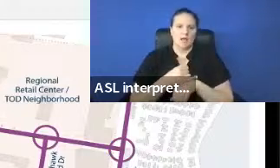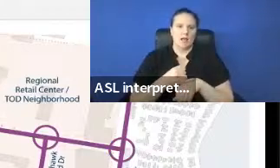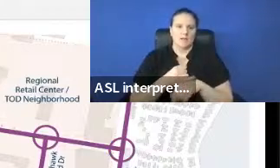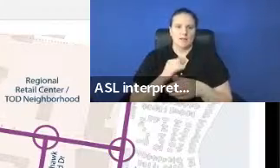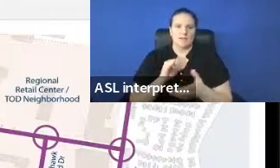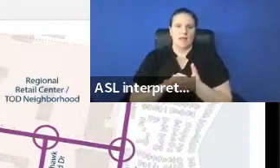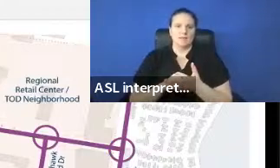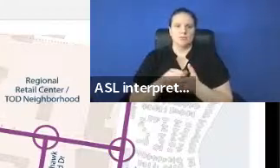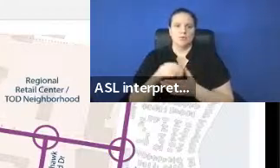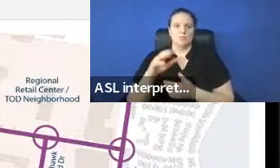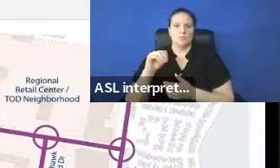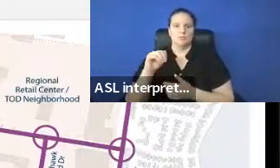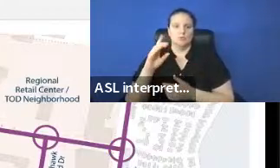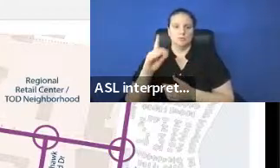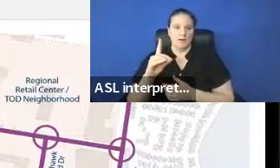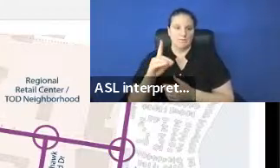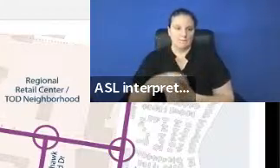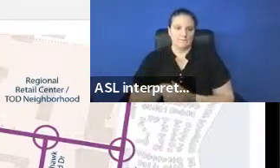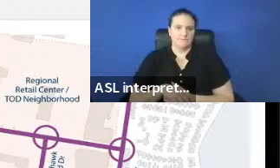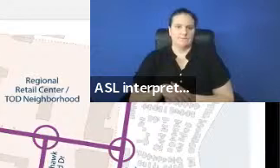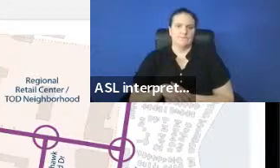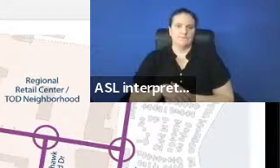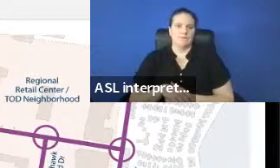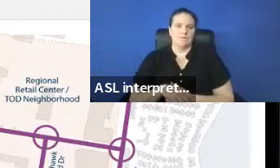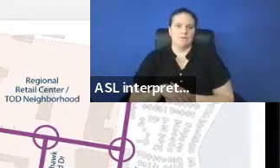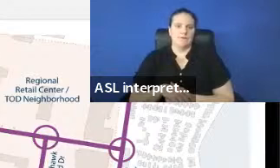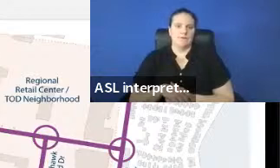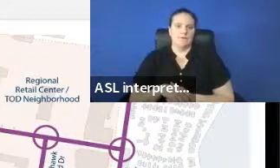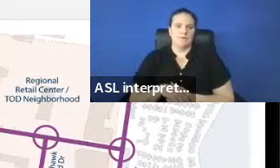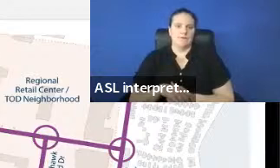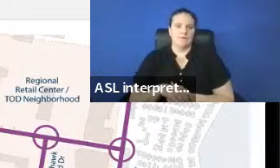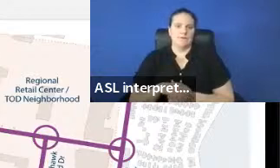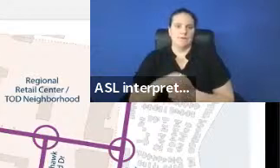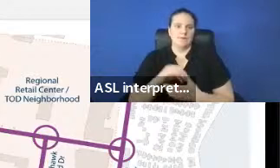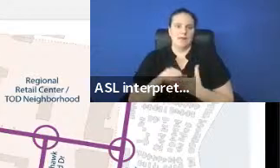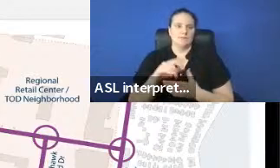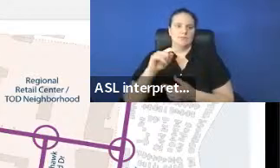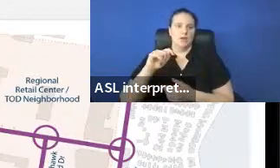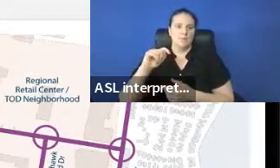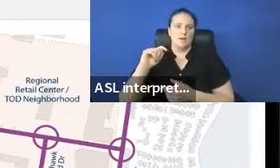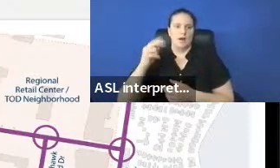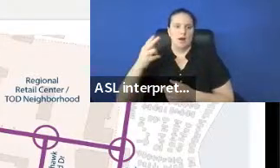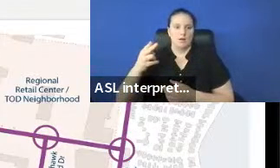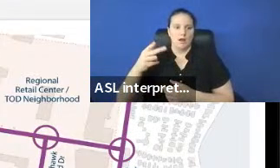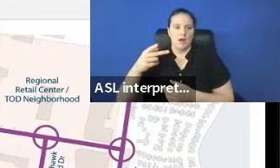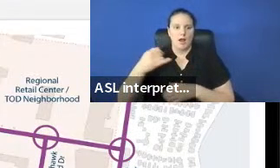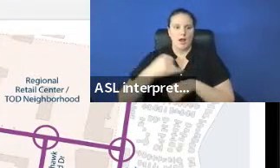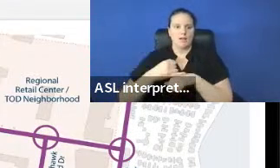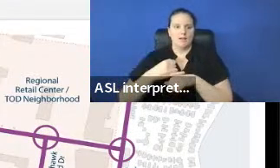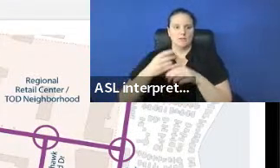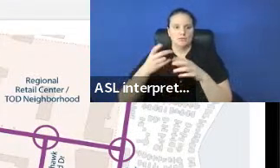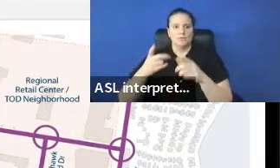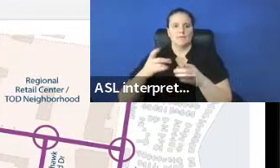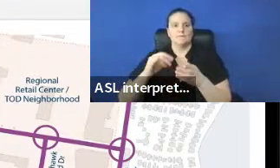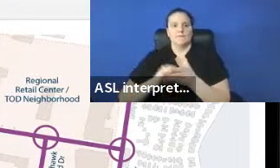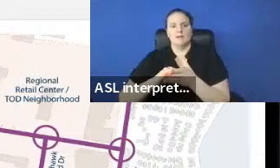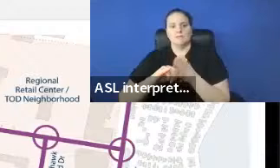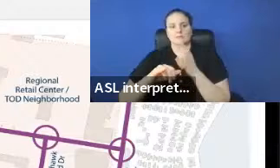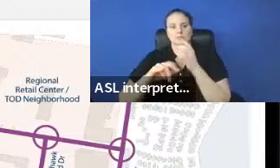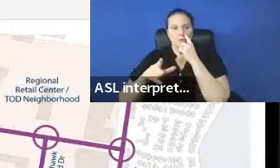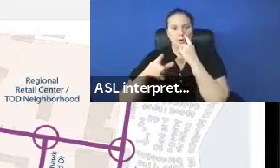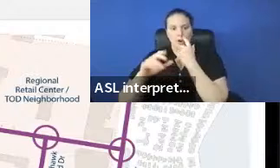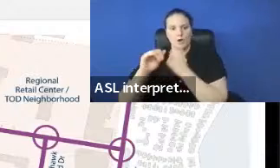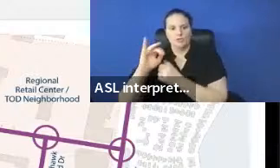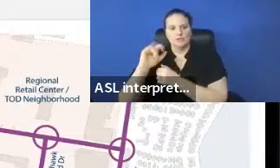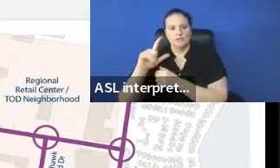via Marine Drive. In this option, Tomahawk Island Drive would really be your arterial connection on